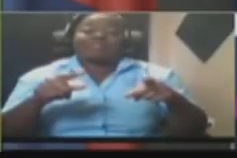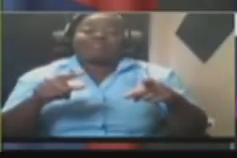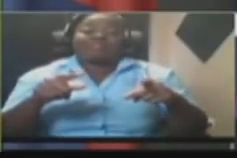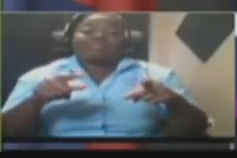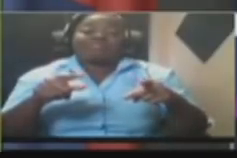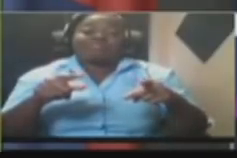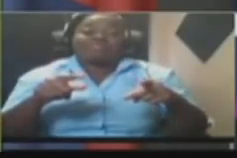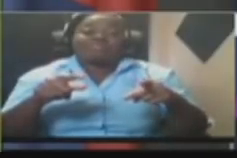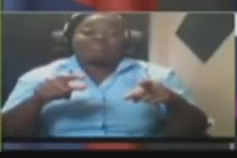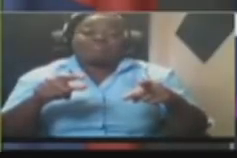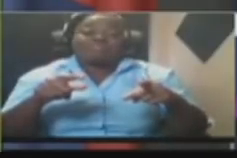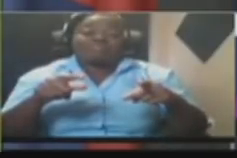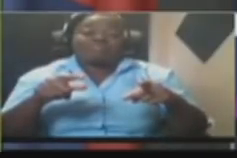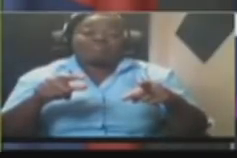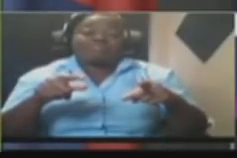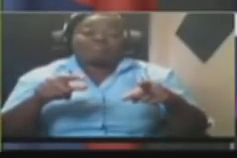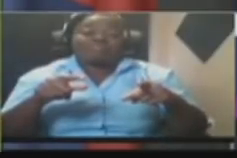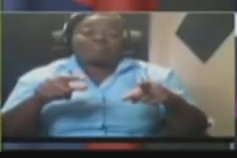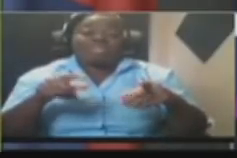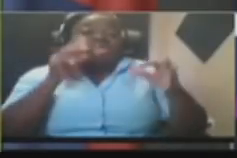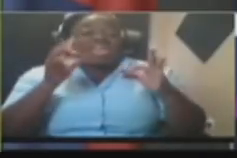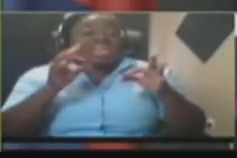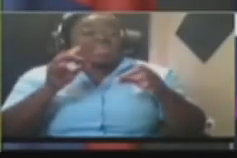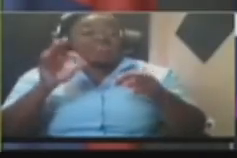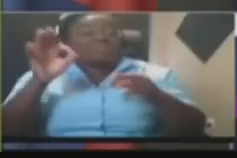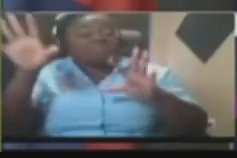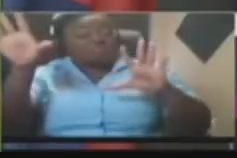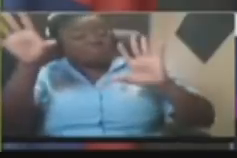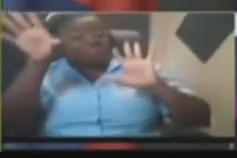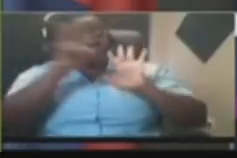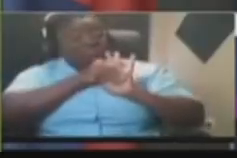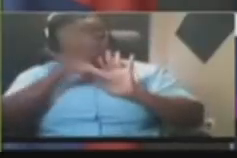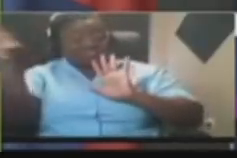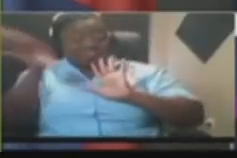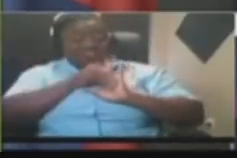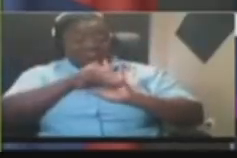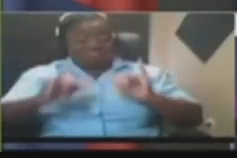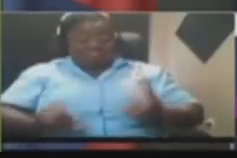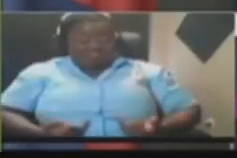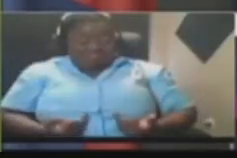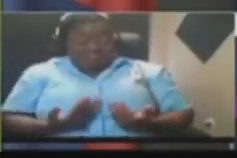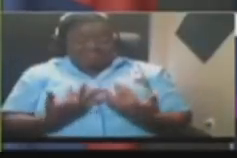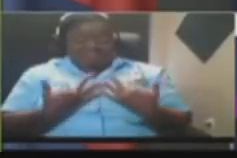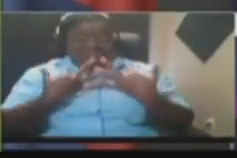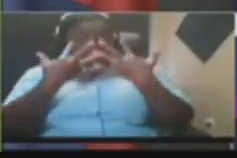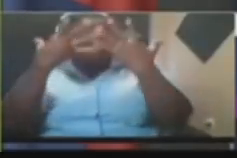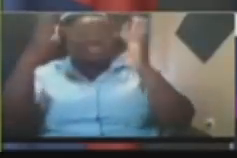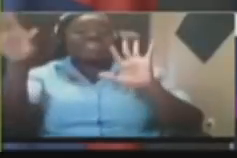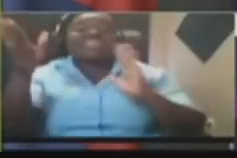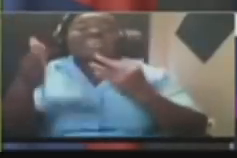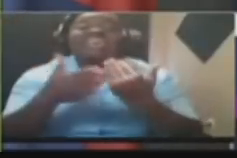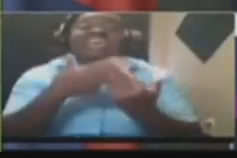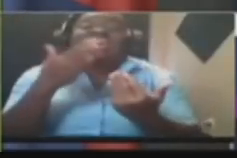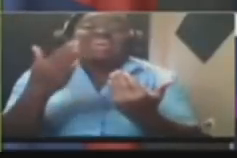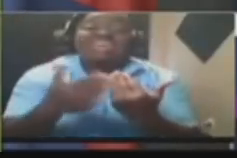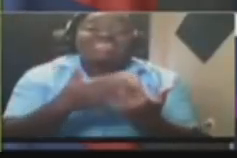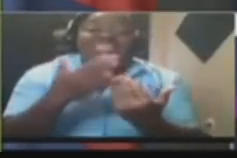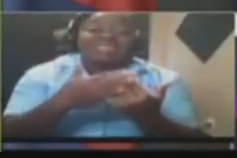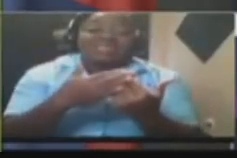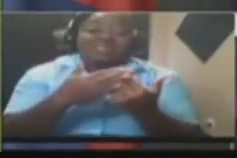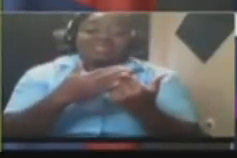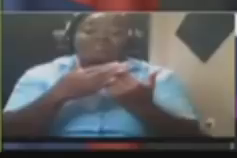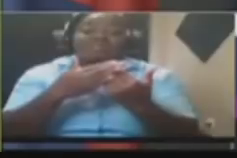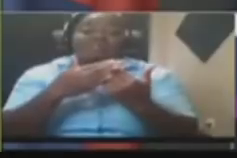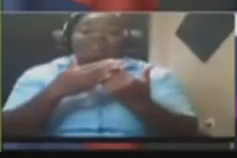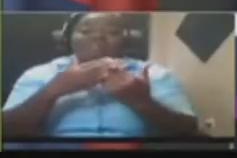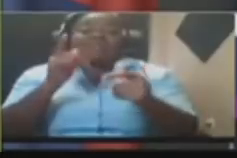and if the infection is happening easily, and the chances of you coming up against a more aggressive version in the